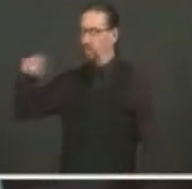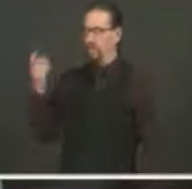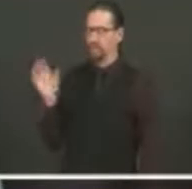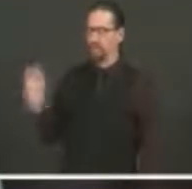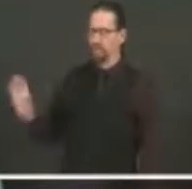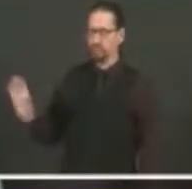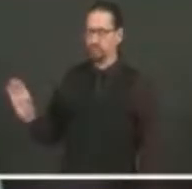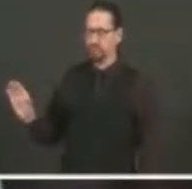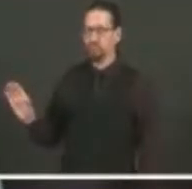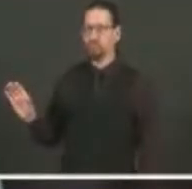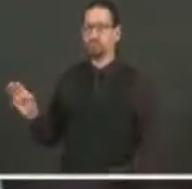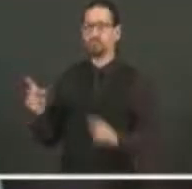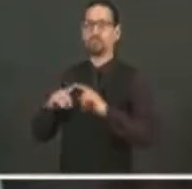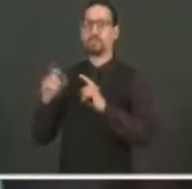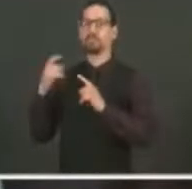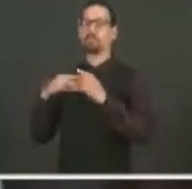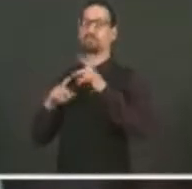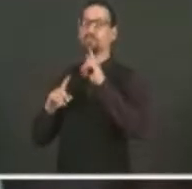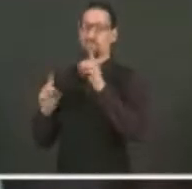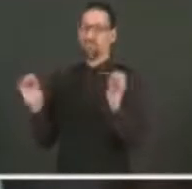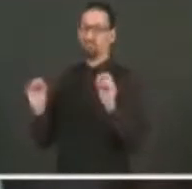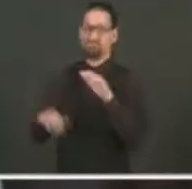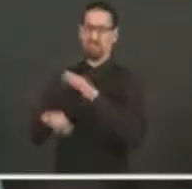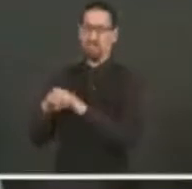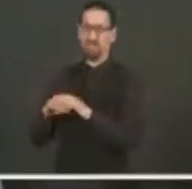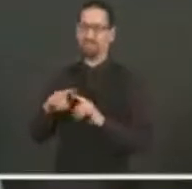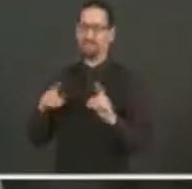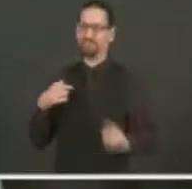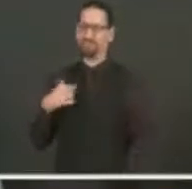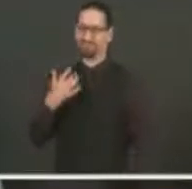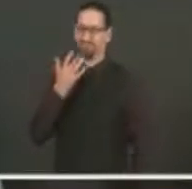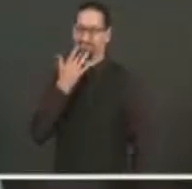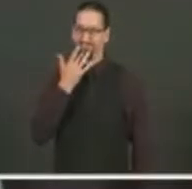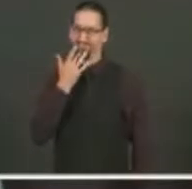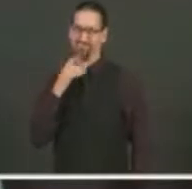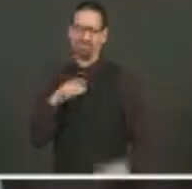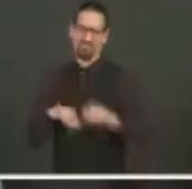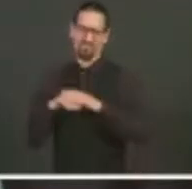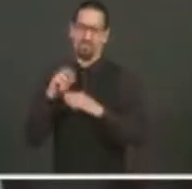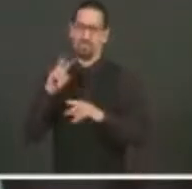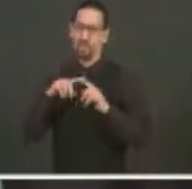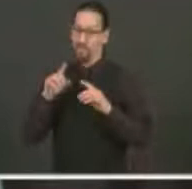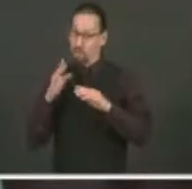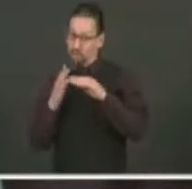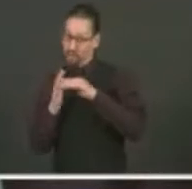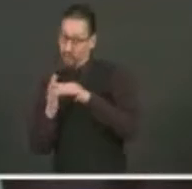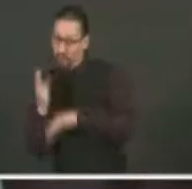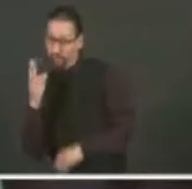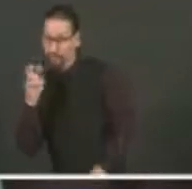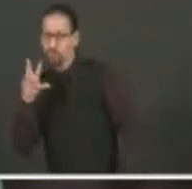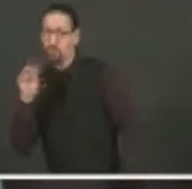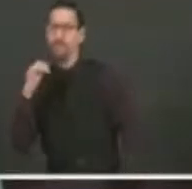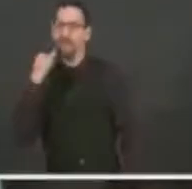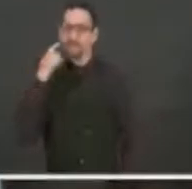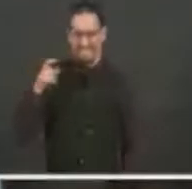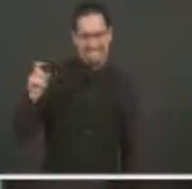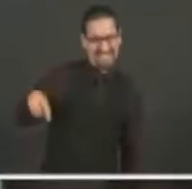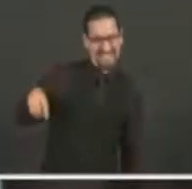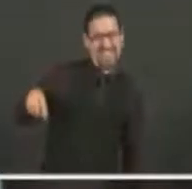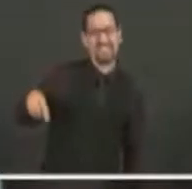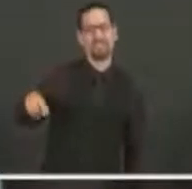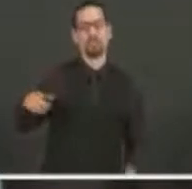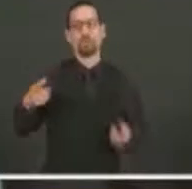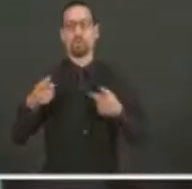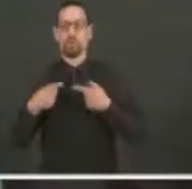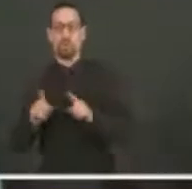cap. We don't really want you going above 250, but if you really have to do it in phase 3 and you really have to